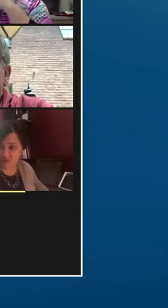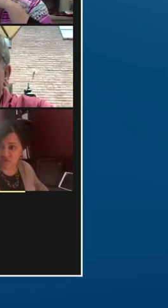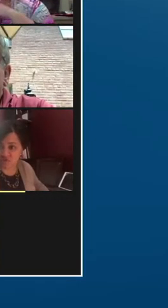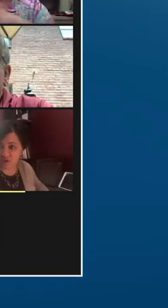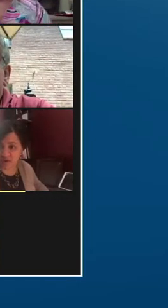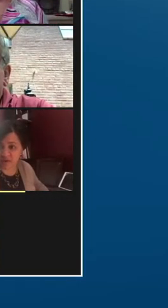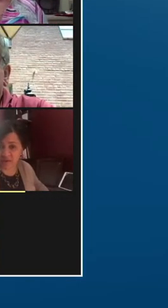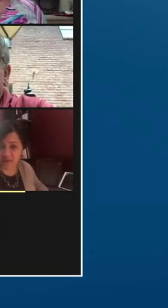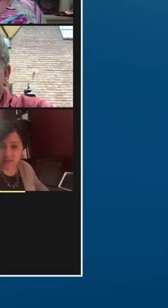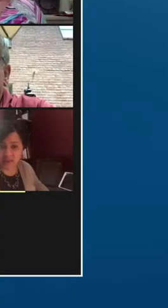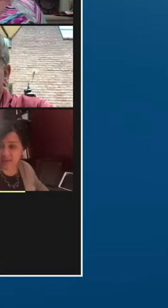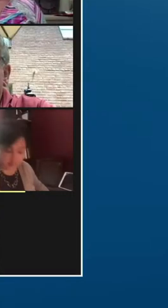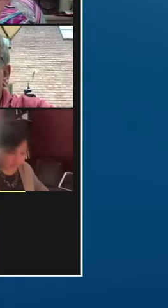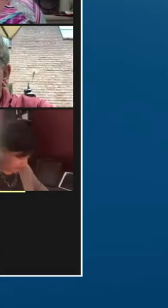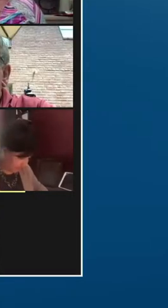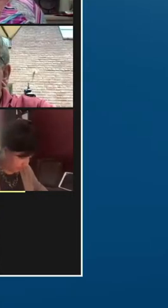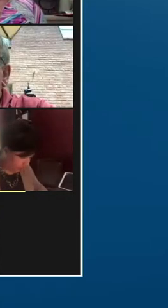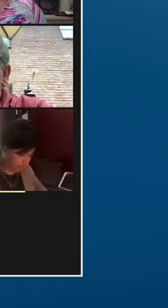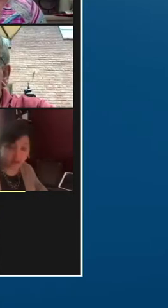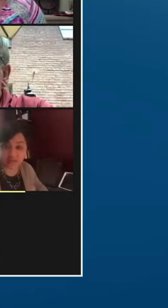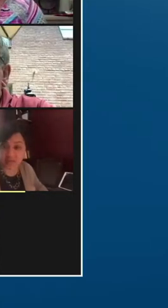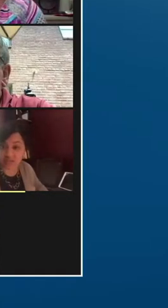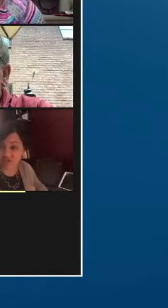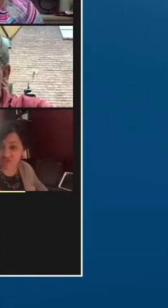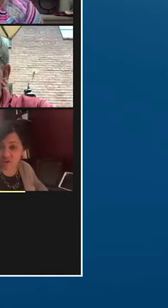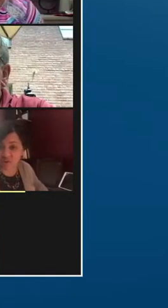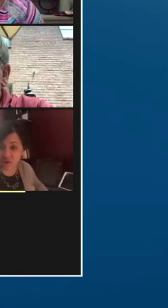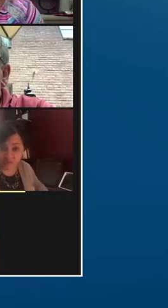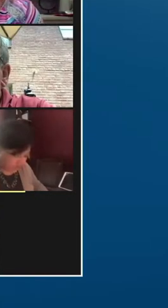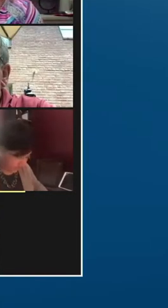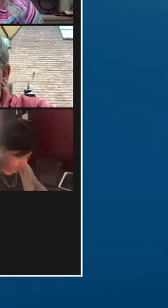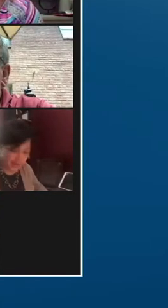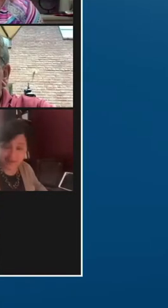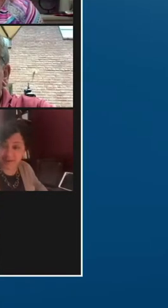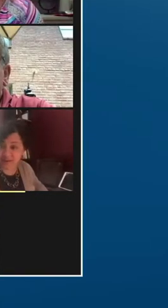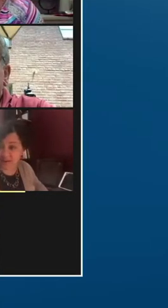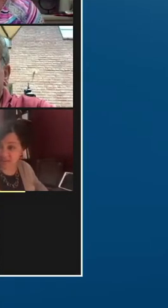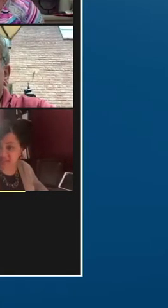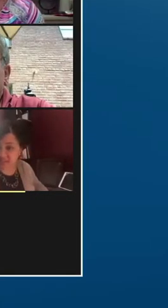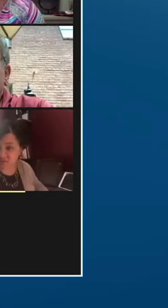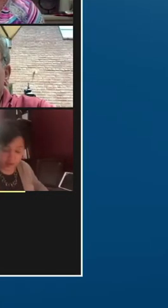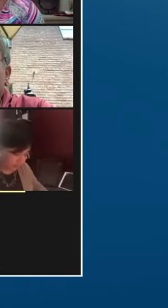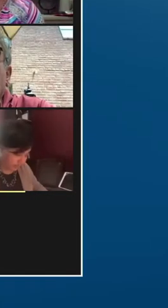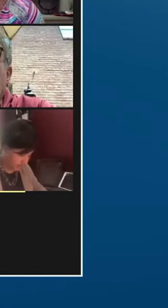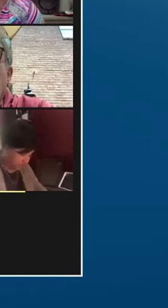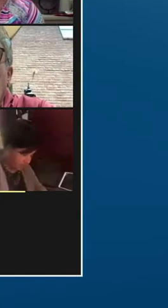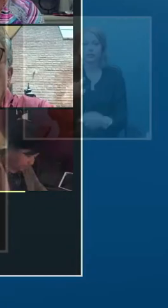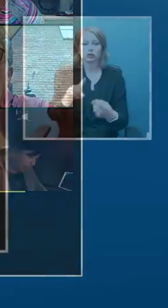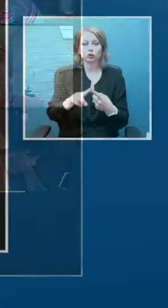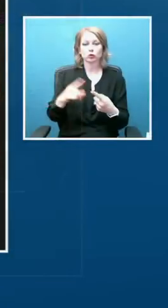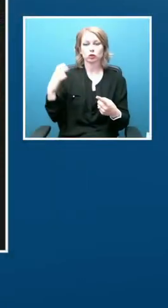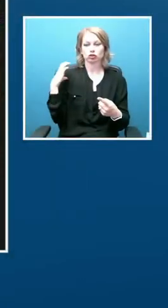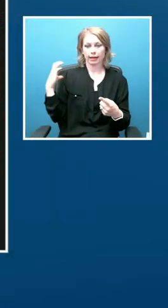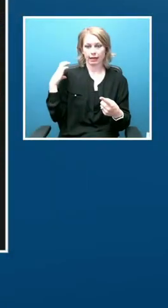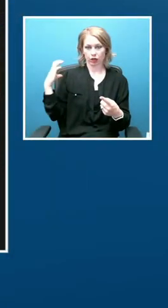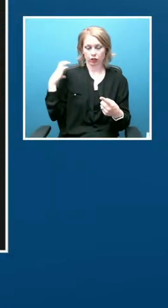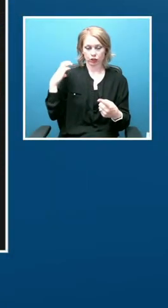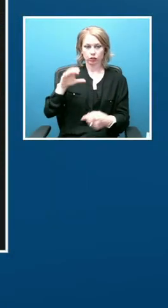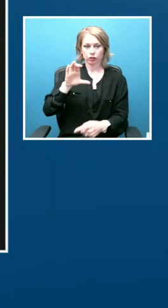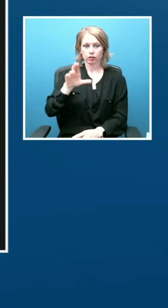Ms. Estrada has given her proxy to Chair Curry, and I now see that Ms. Biafor is